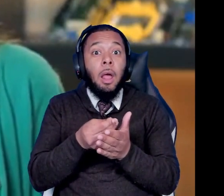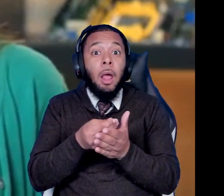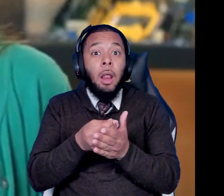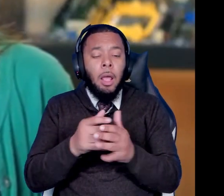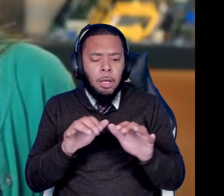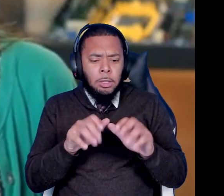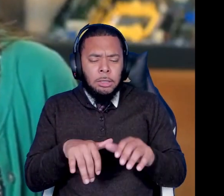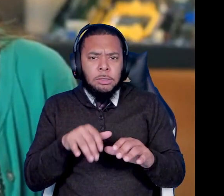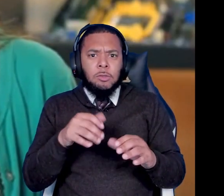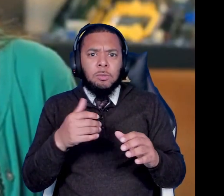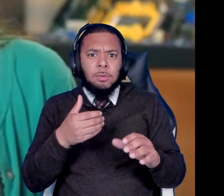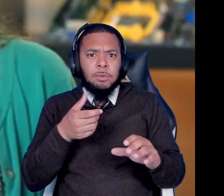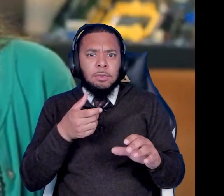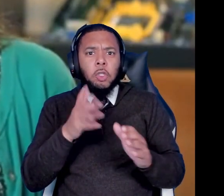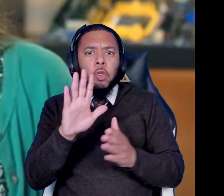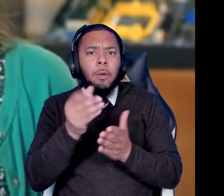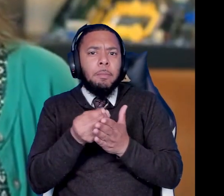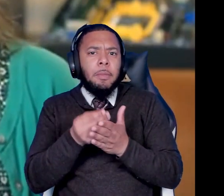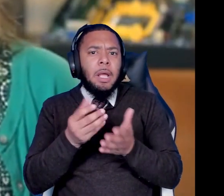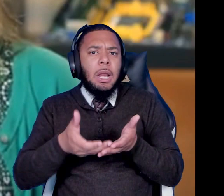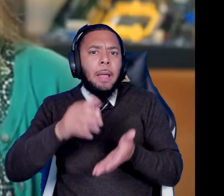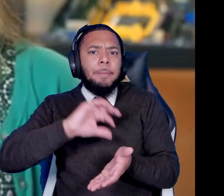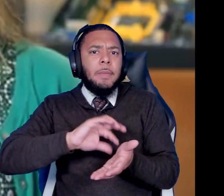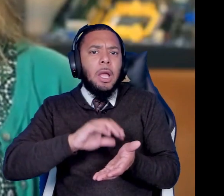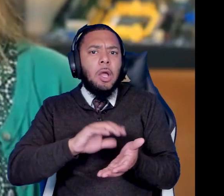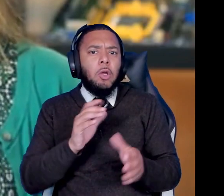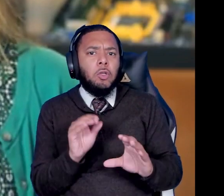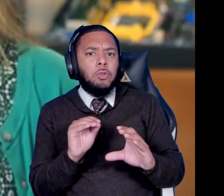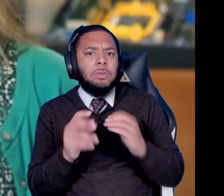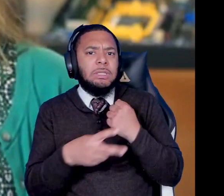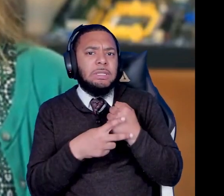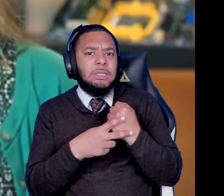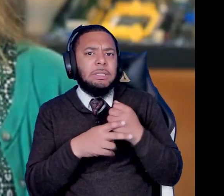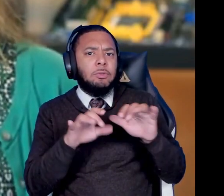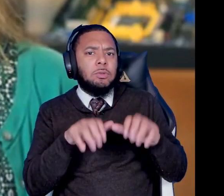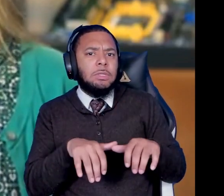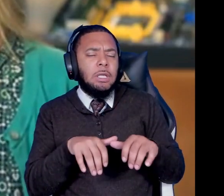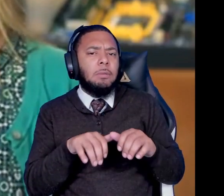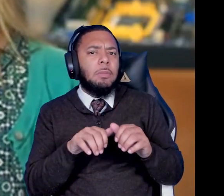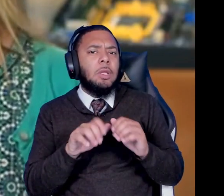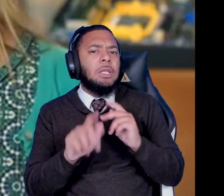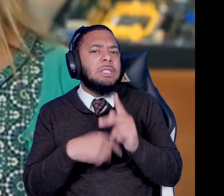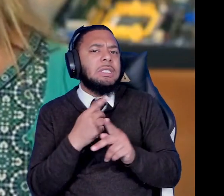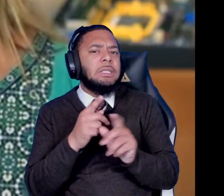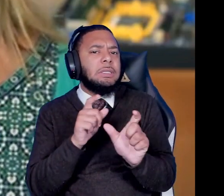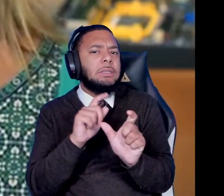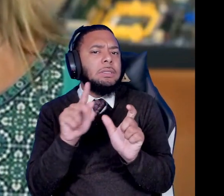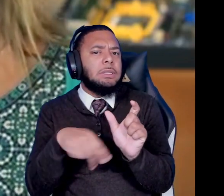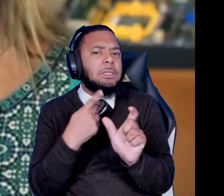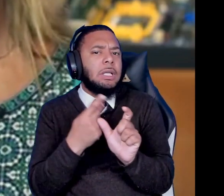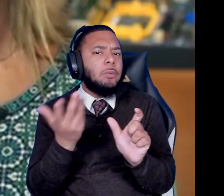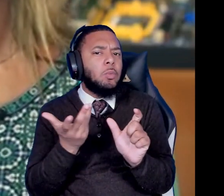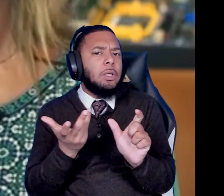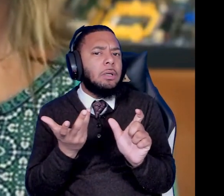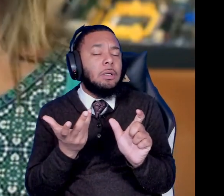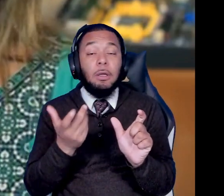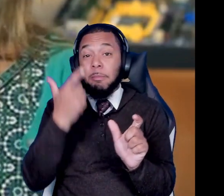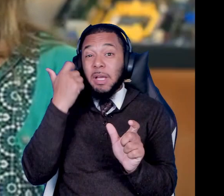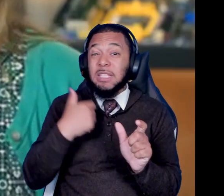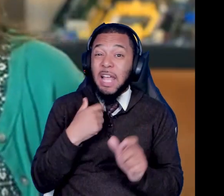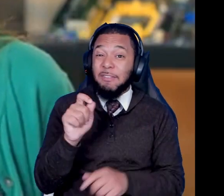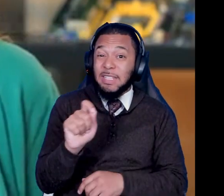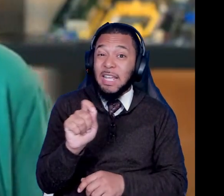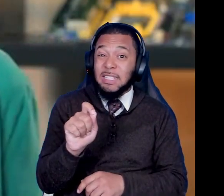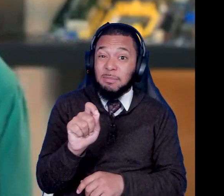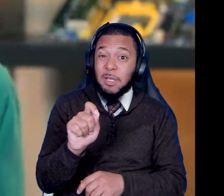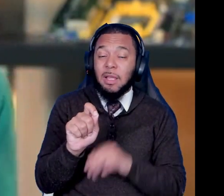bank account, what type of data would that be? Okay, because it has decimals on it, that's